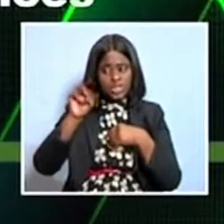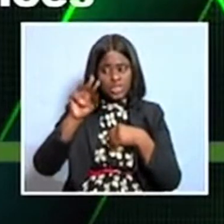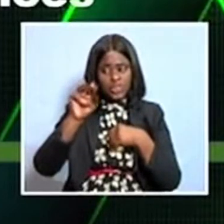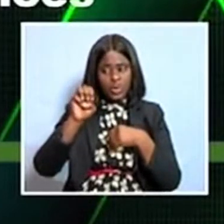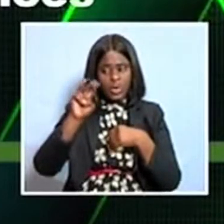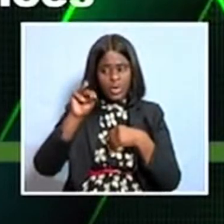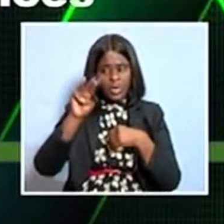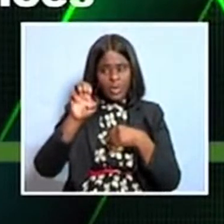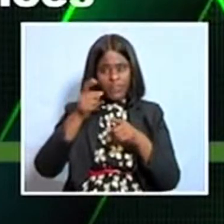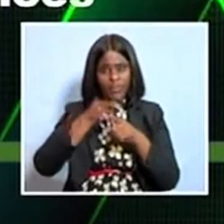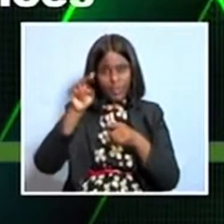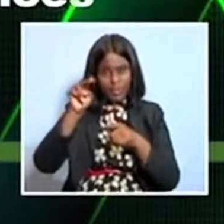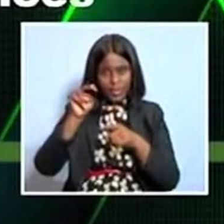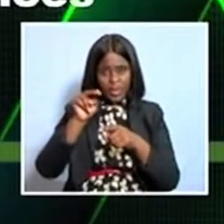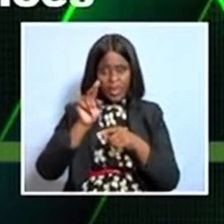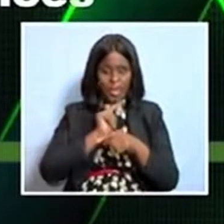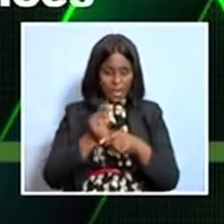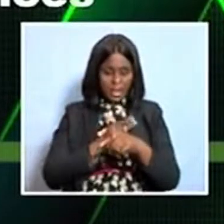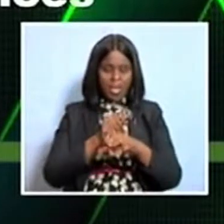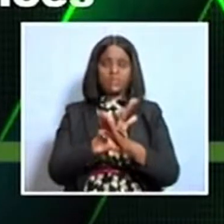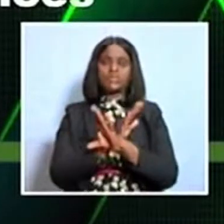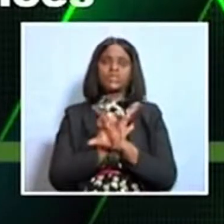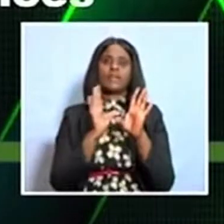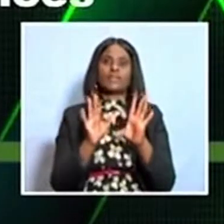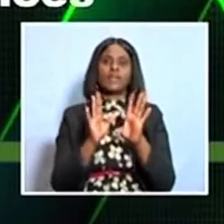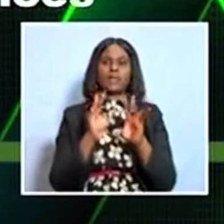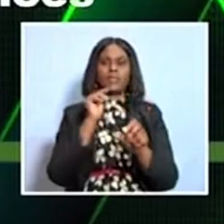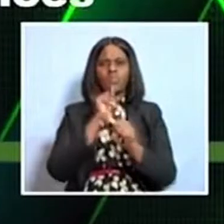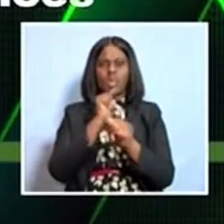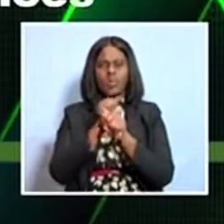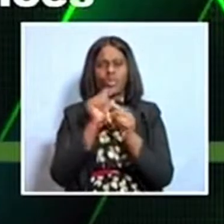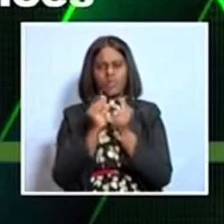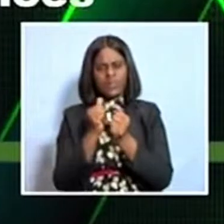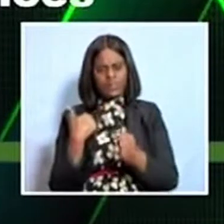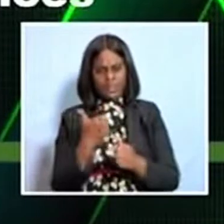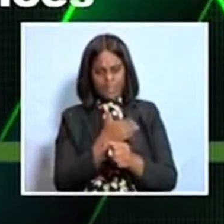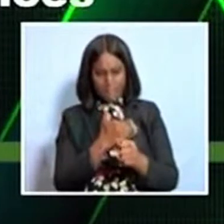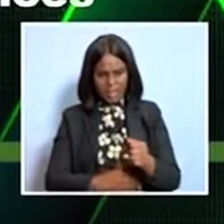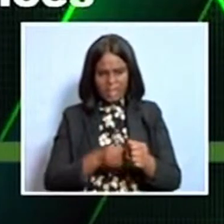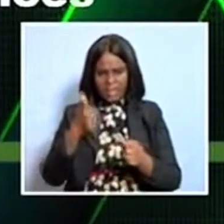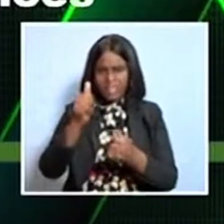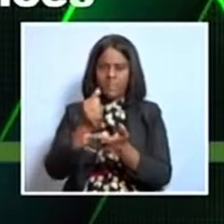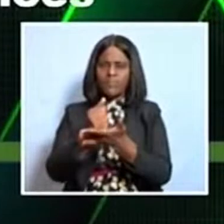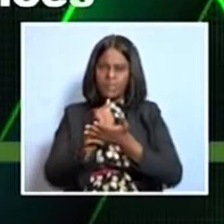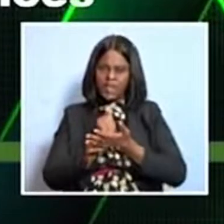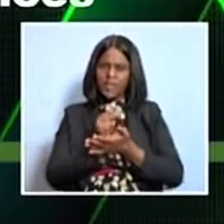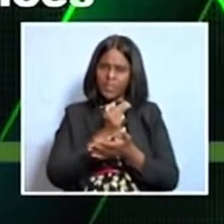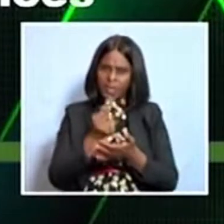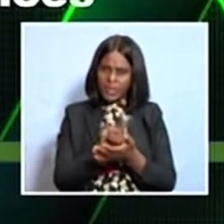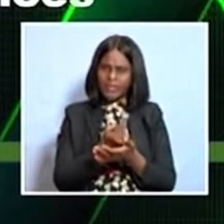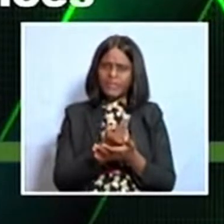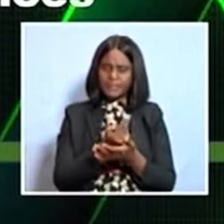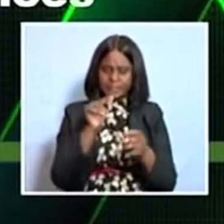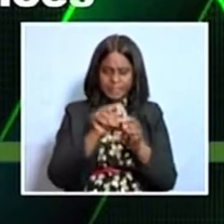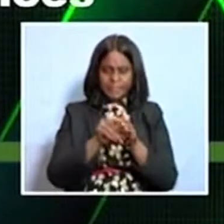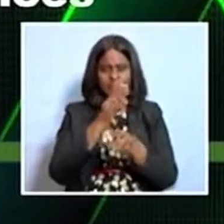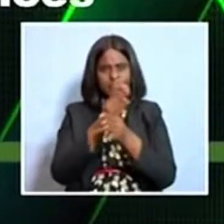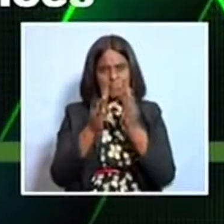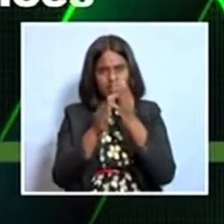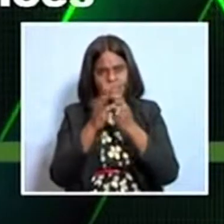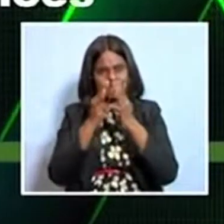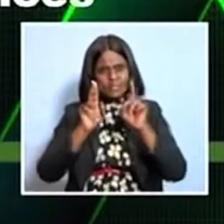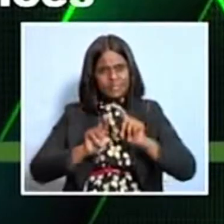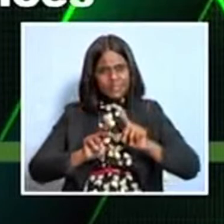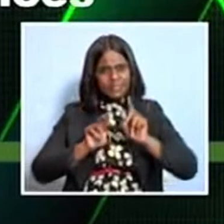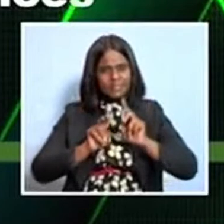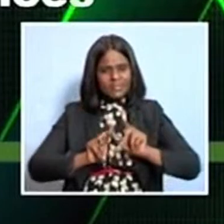Can't we Zambians partner with China so that they help us in building